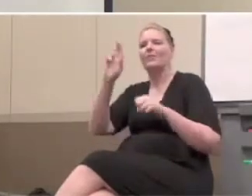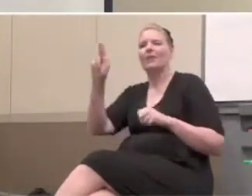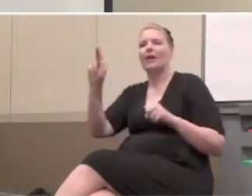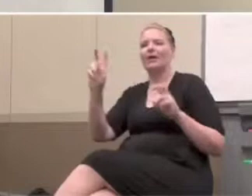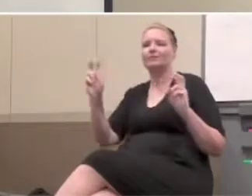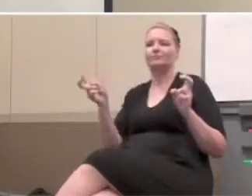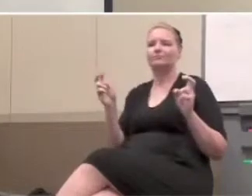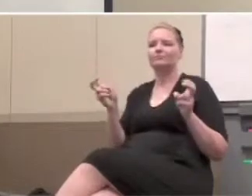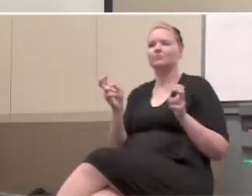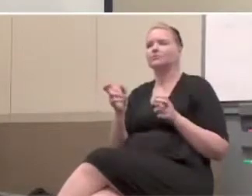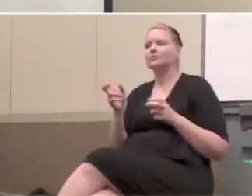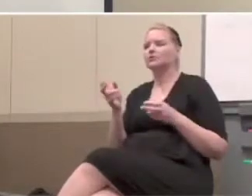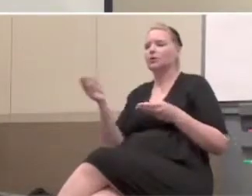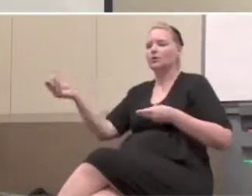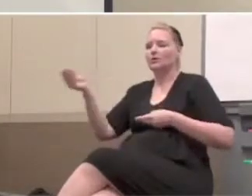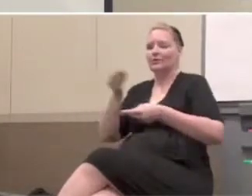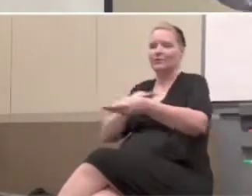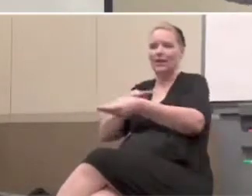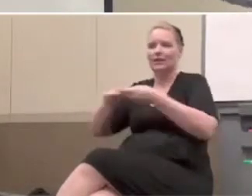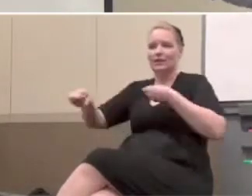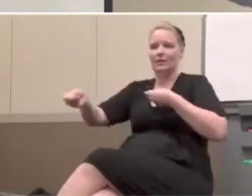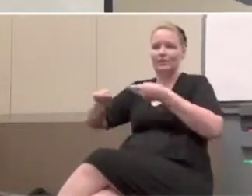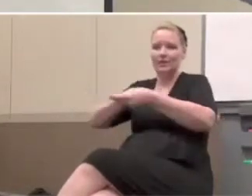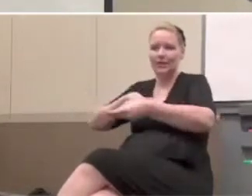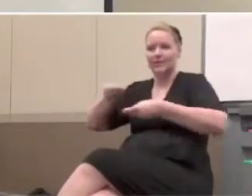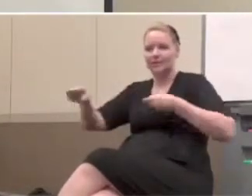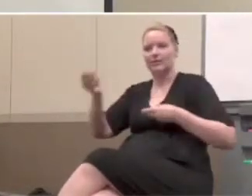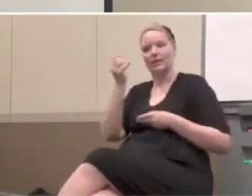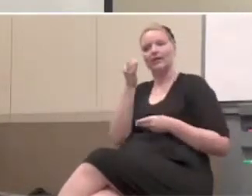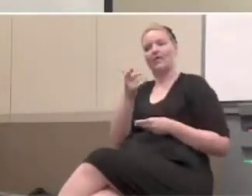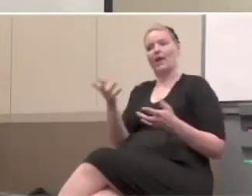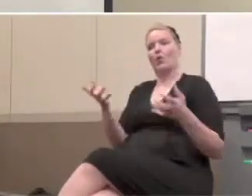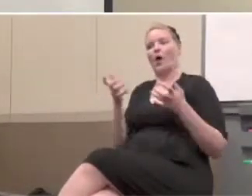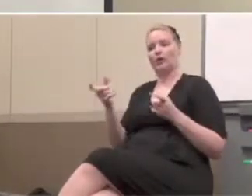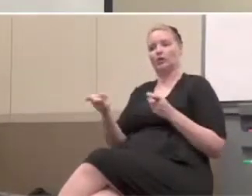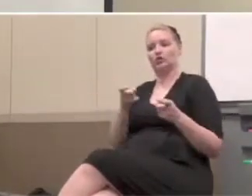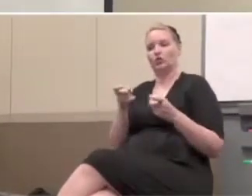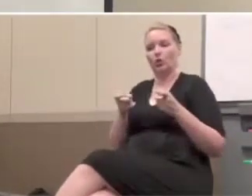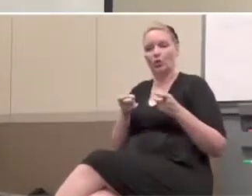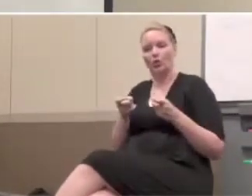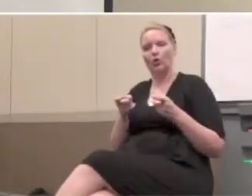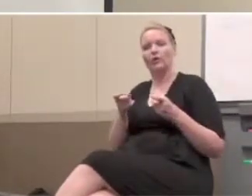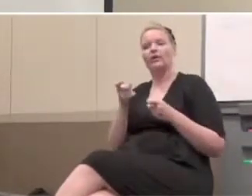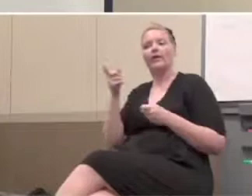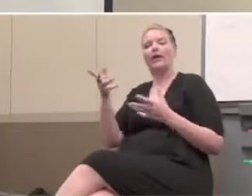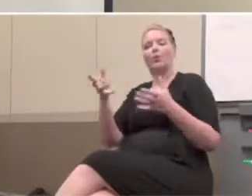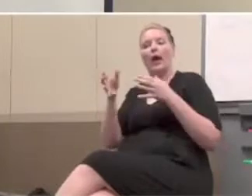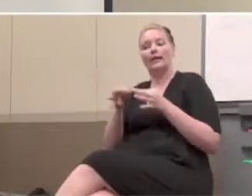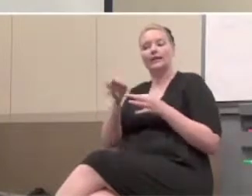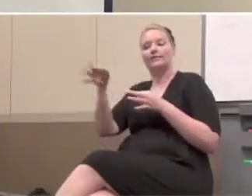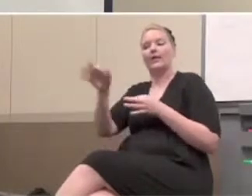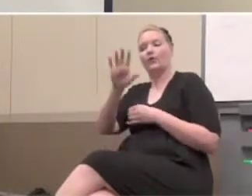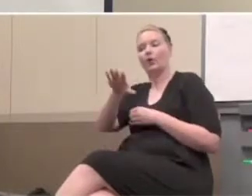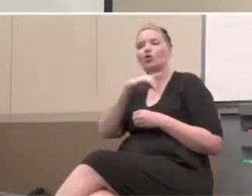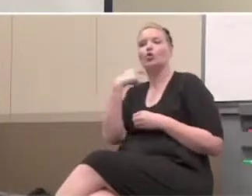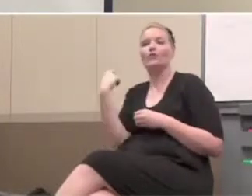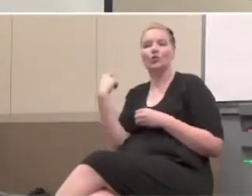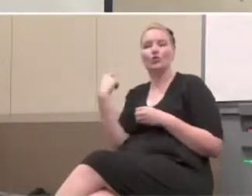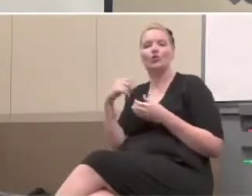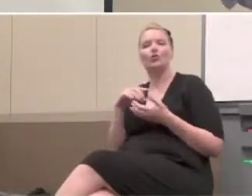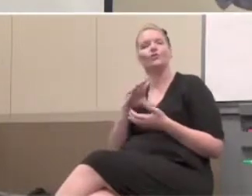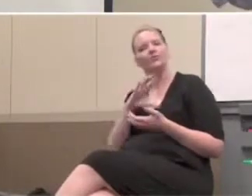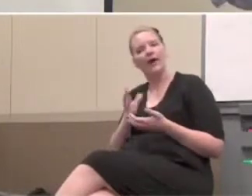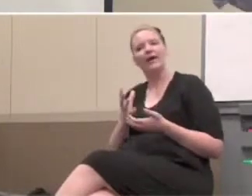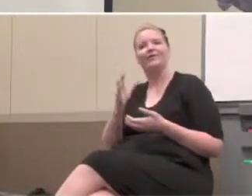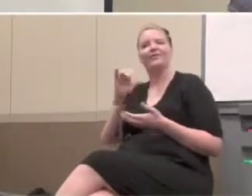the need is self-control and be able to call the shots, a kid who's extending curfew is doing that as an